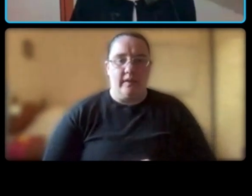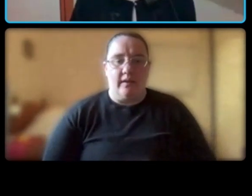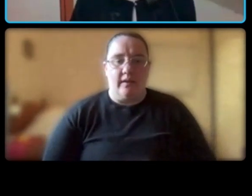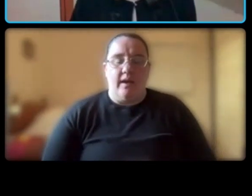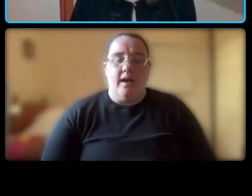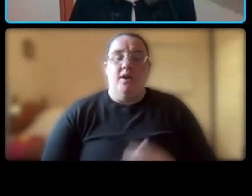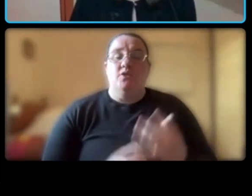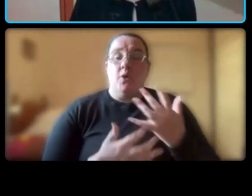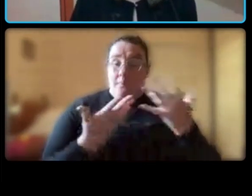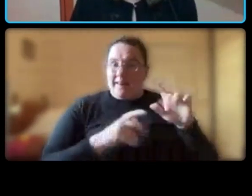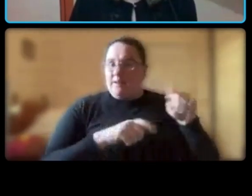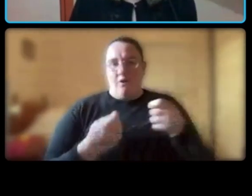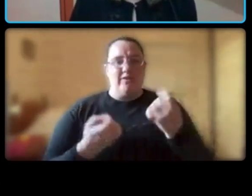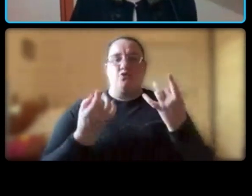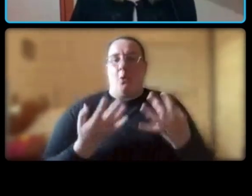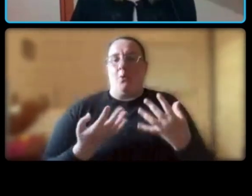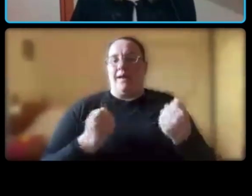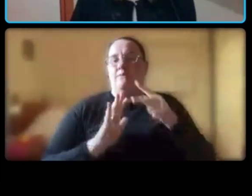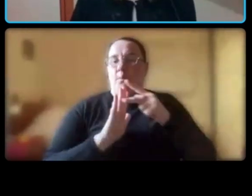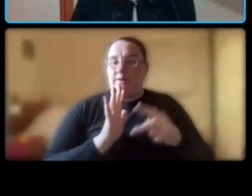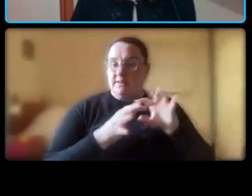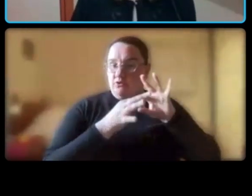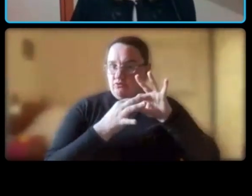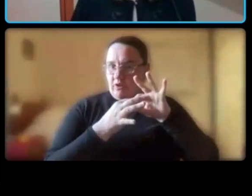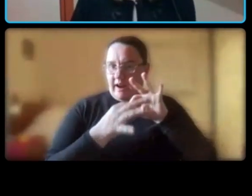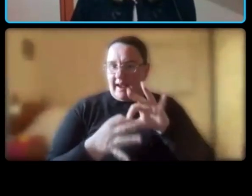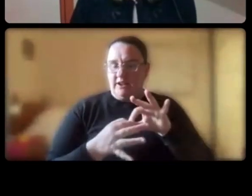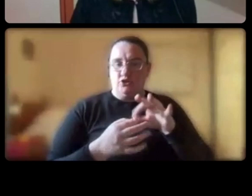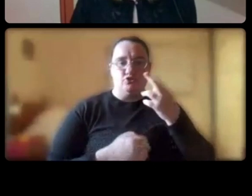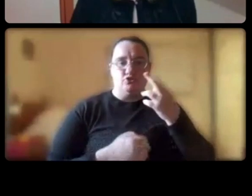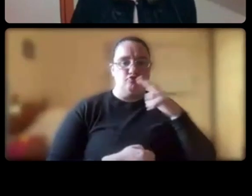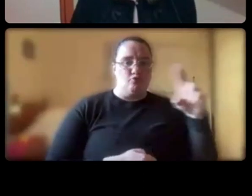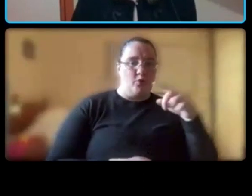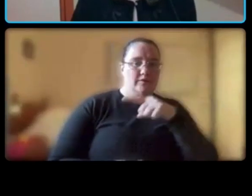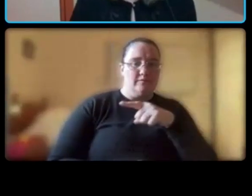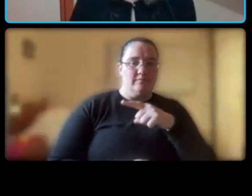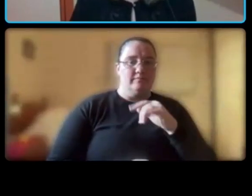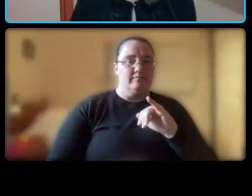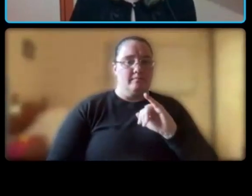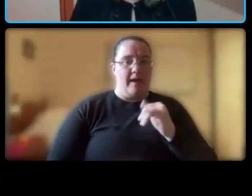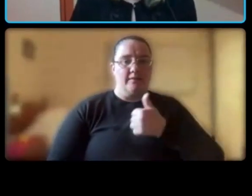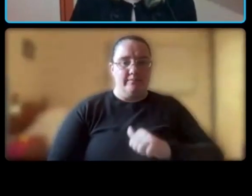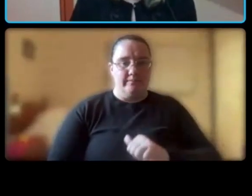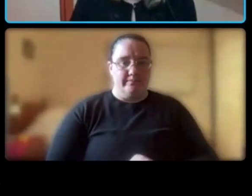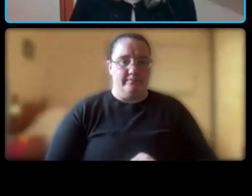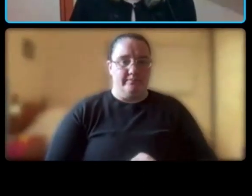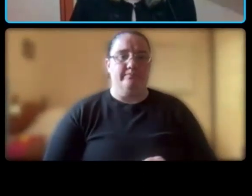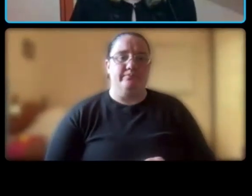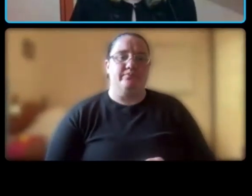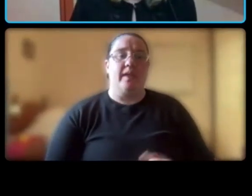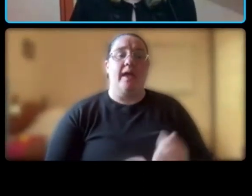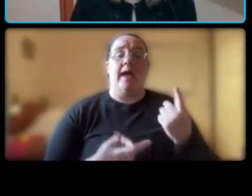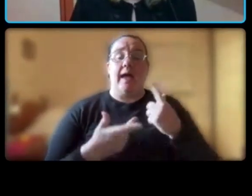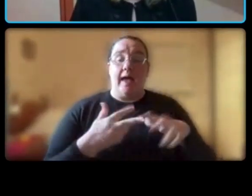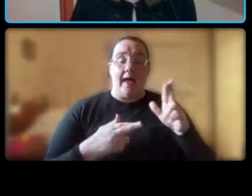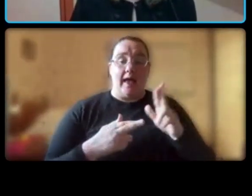have policies around whistleblowing in place. So when a person makes a disclosure, they'll be protected from